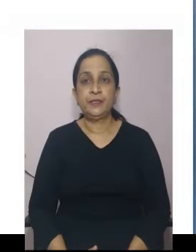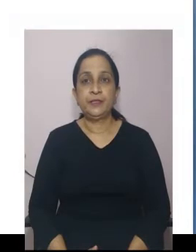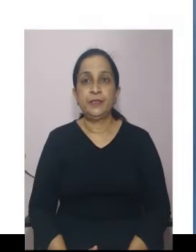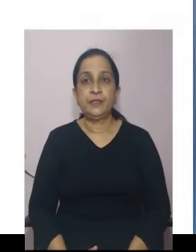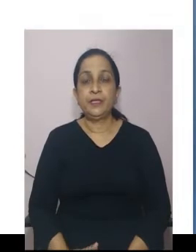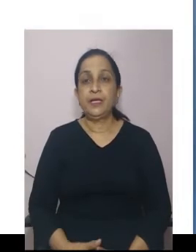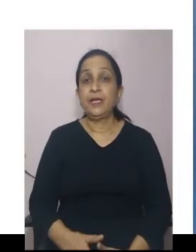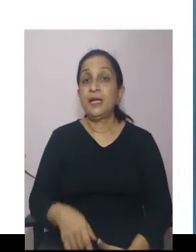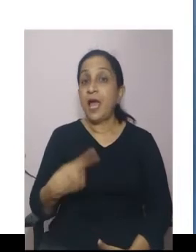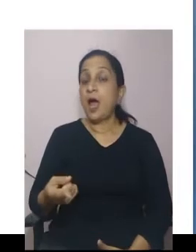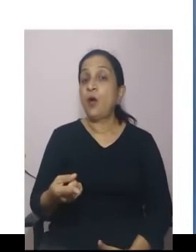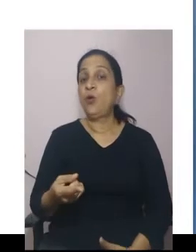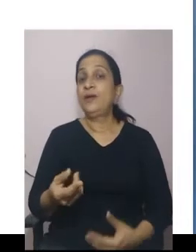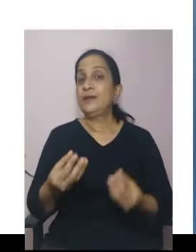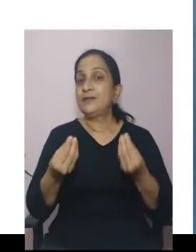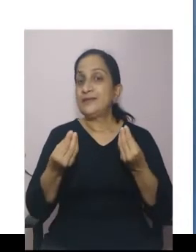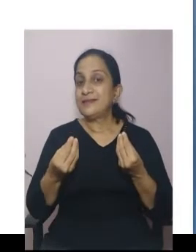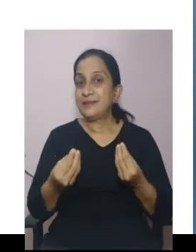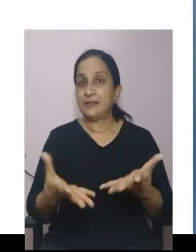Next, I think we will get into